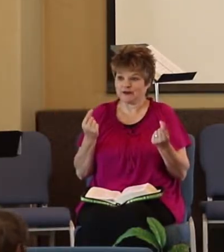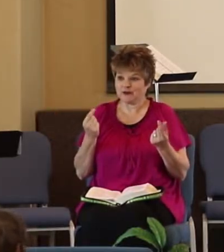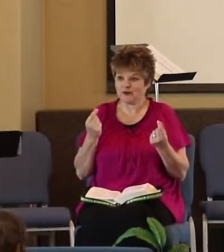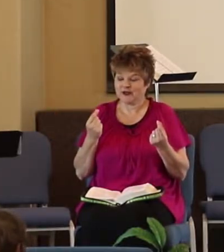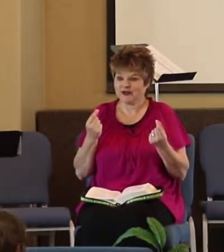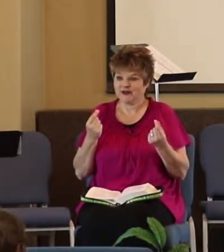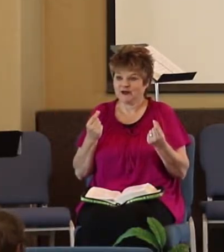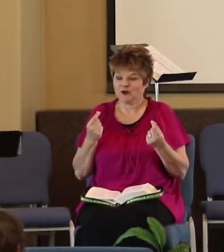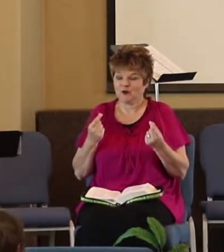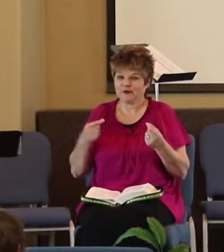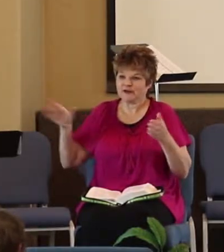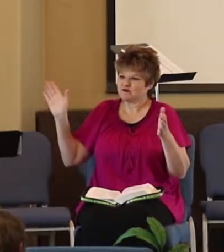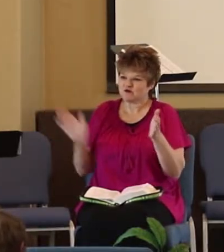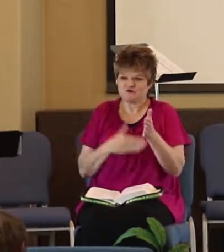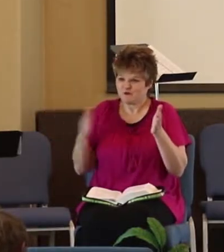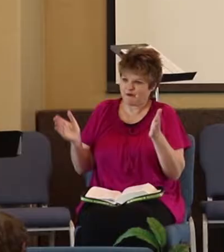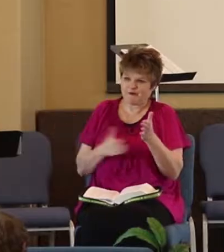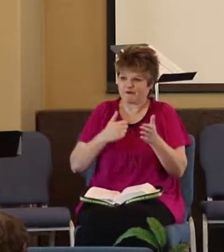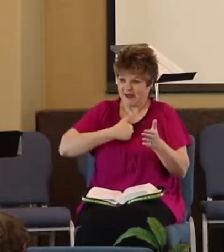spank ourselves until we cry,